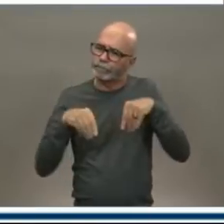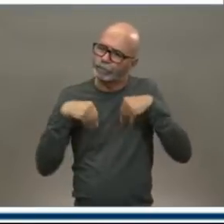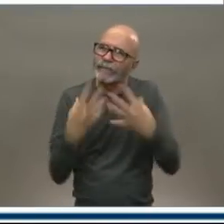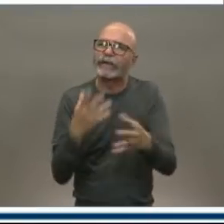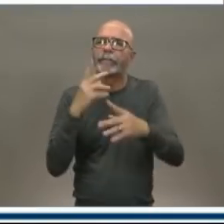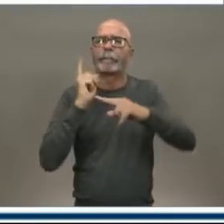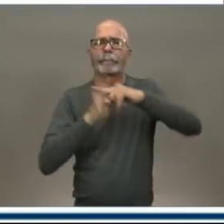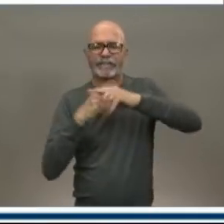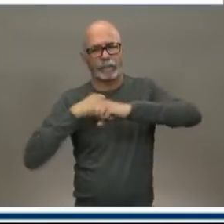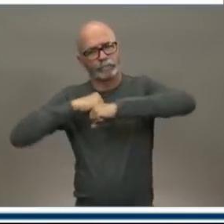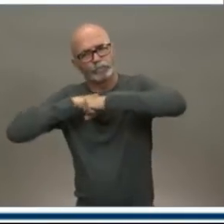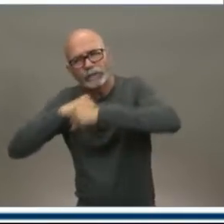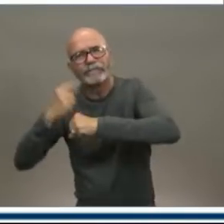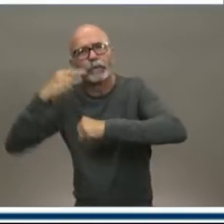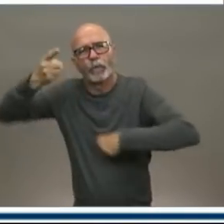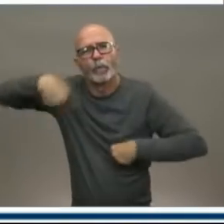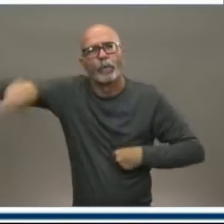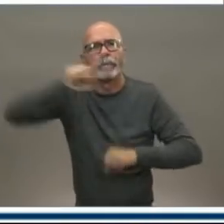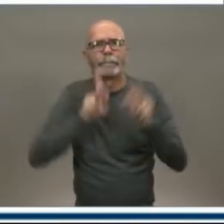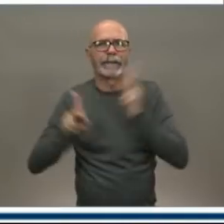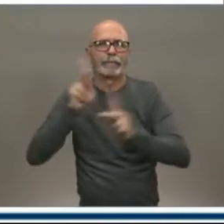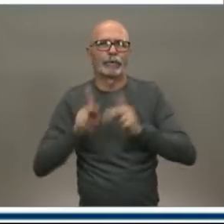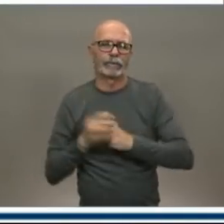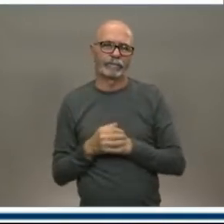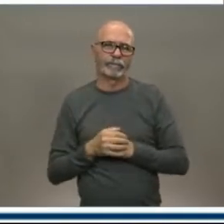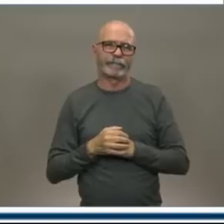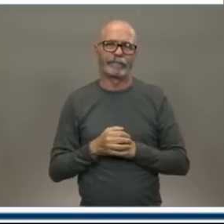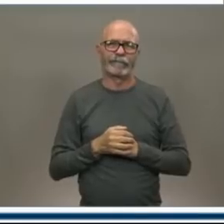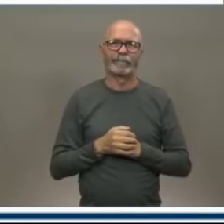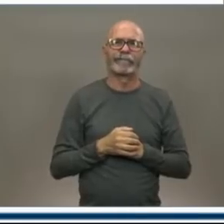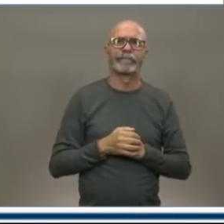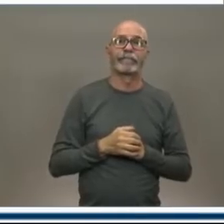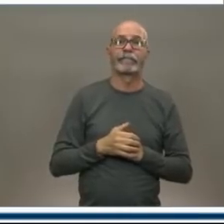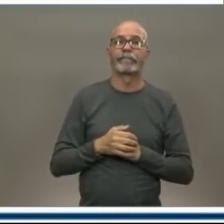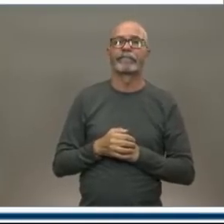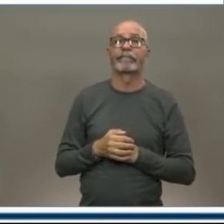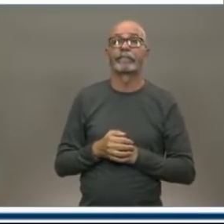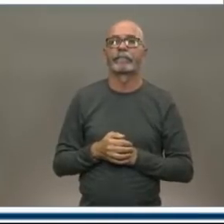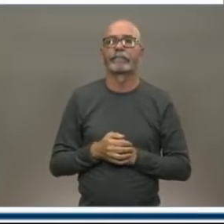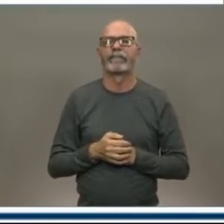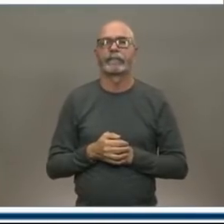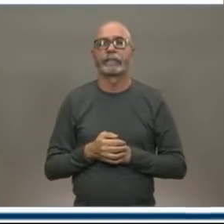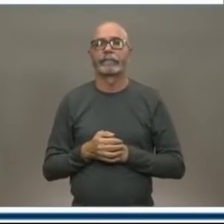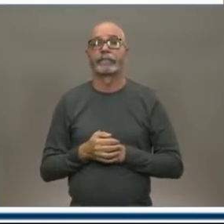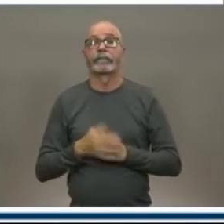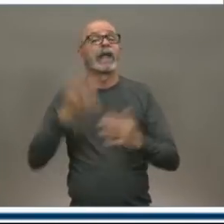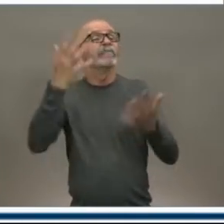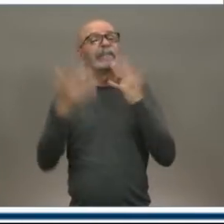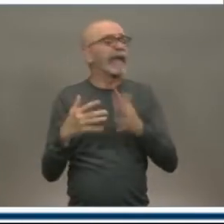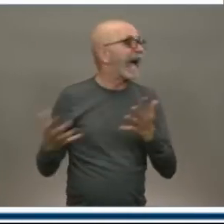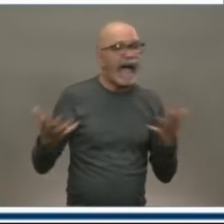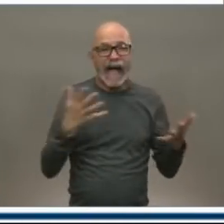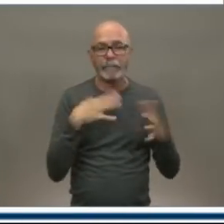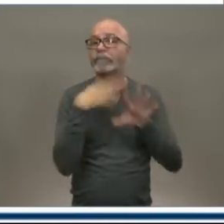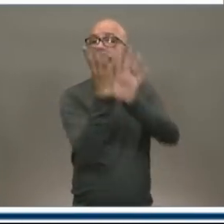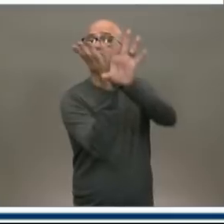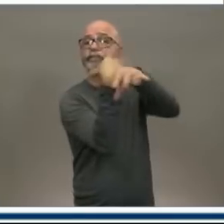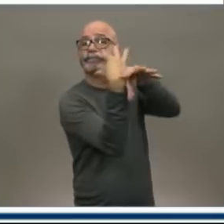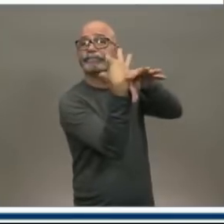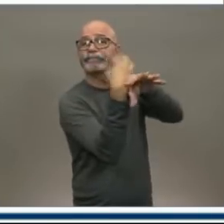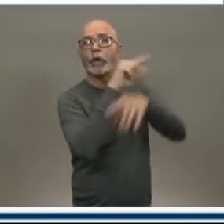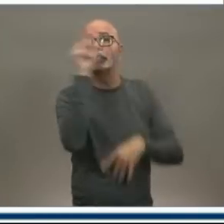those individuals. We would also encourage people to think about hosting virtual events, either in place of or in addition to the in-person